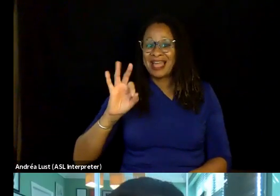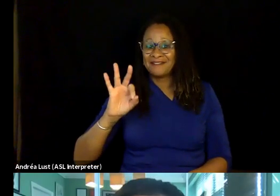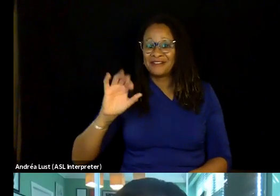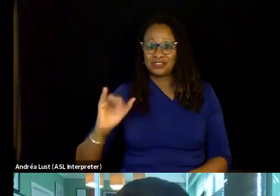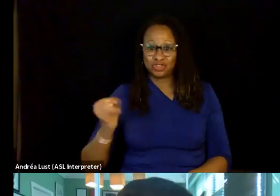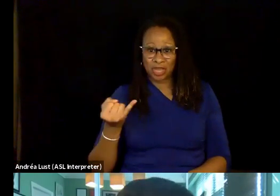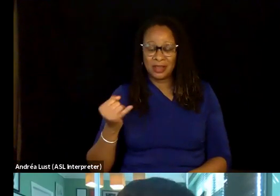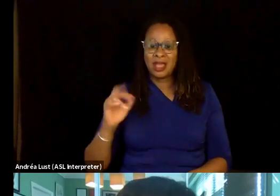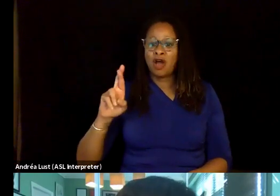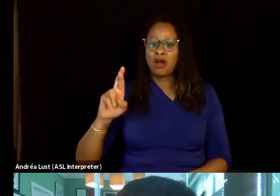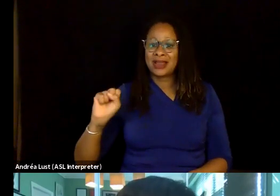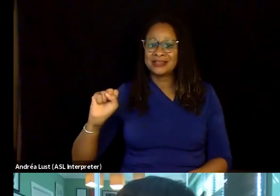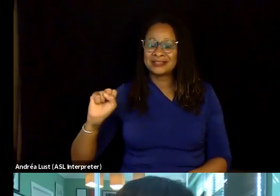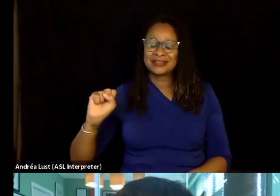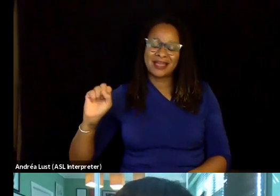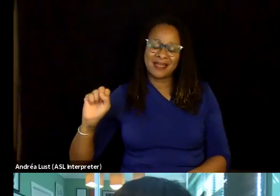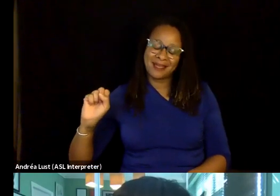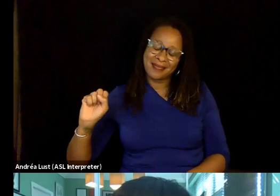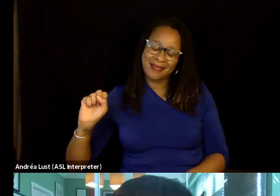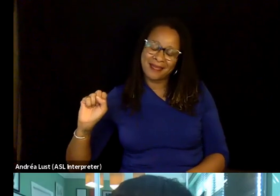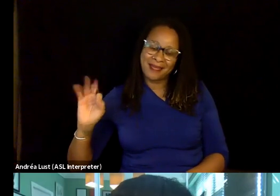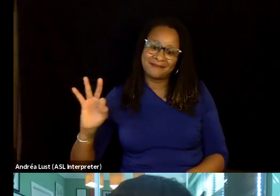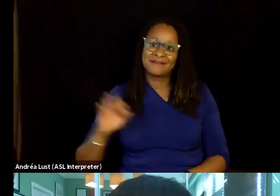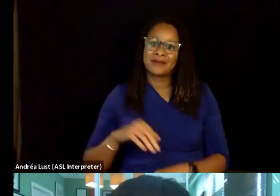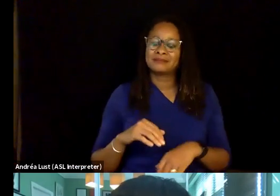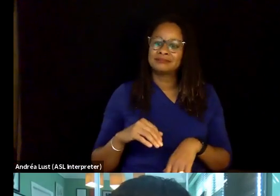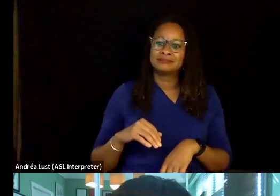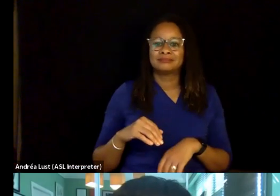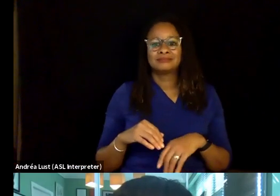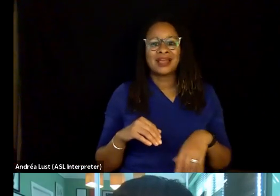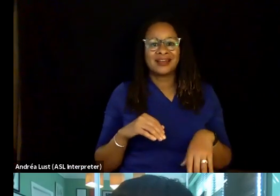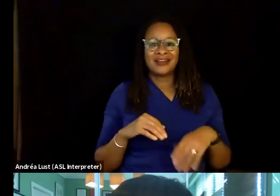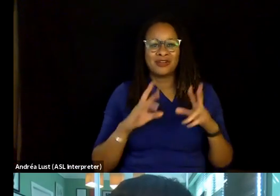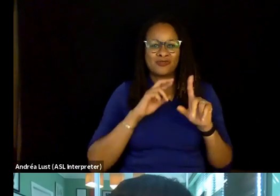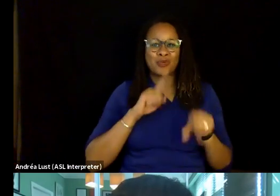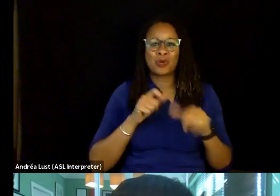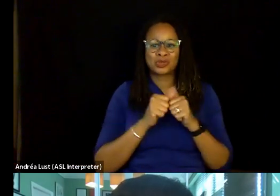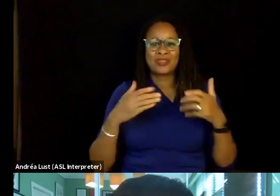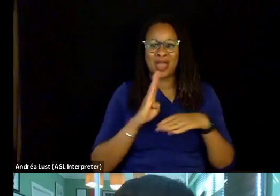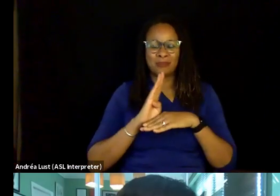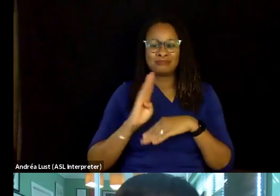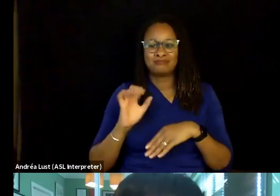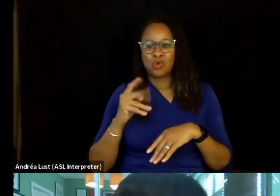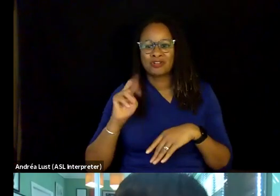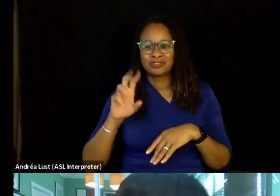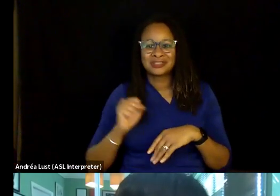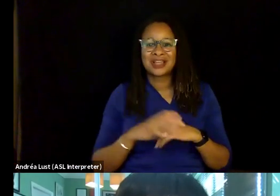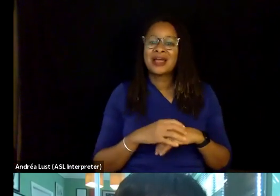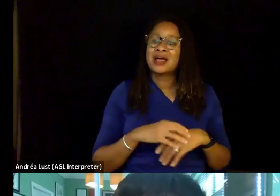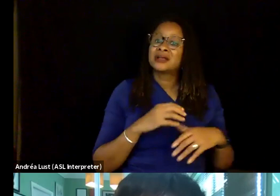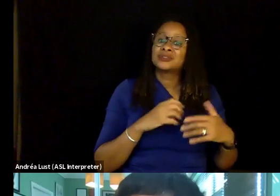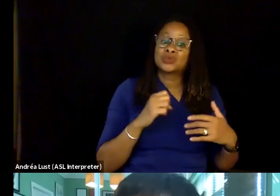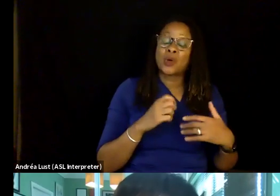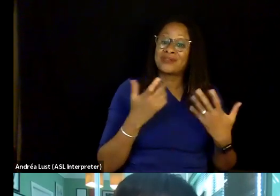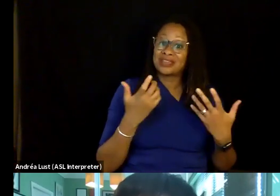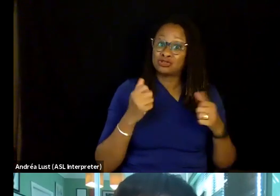Journalists, and RSF, Reporters Without Borders. They're there and they actually do try to put the spotlight on every single